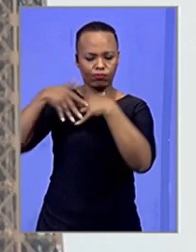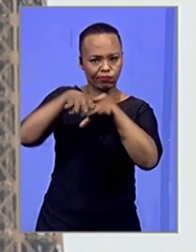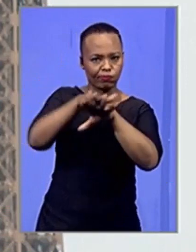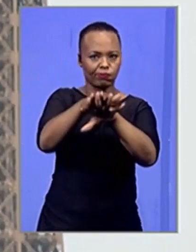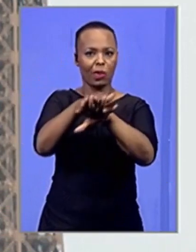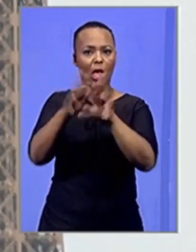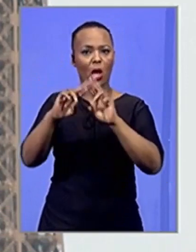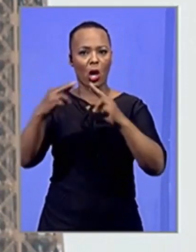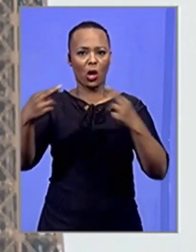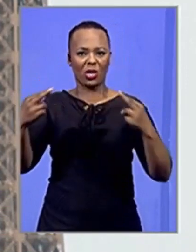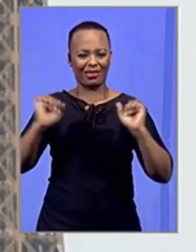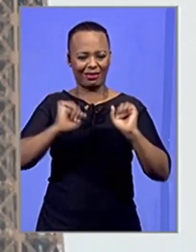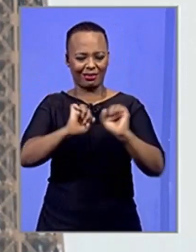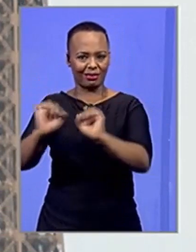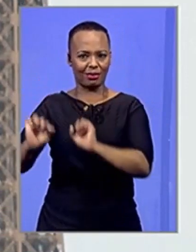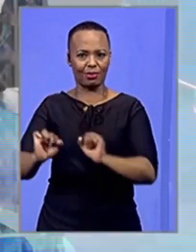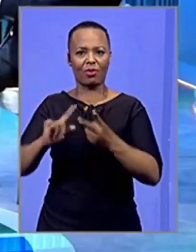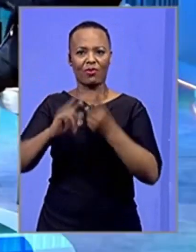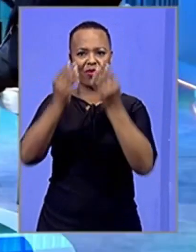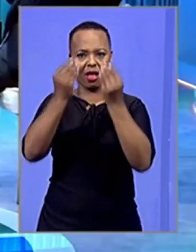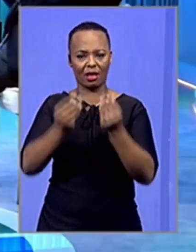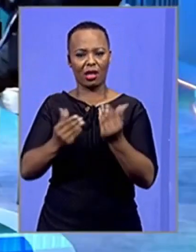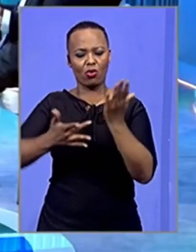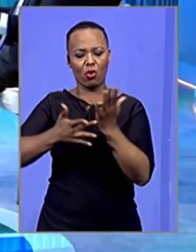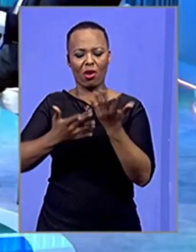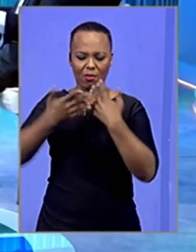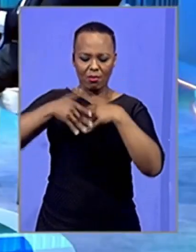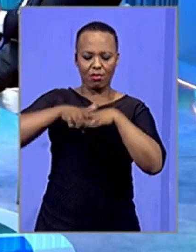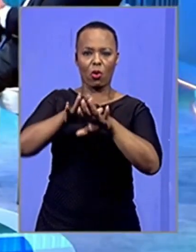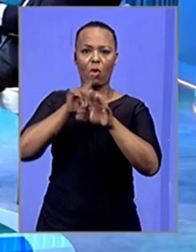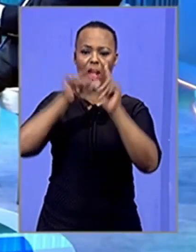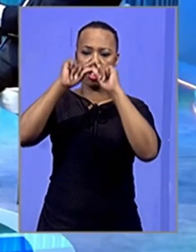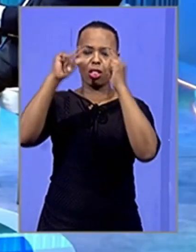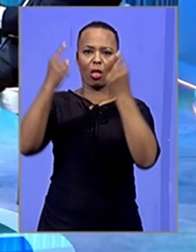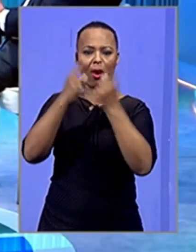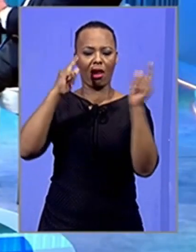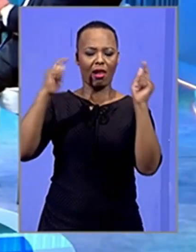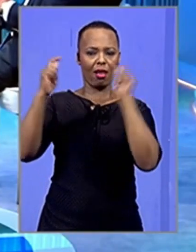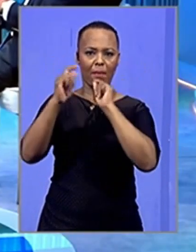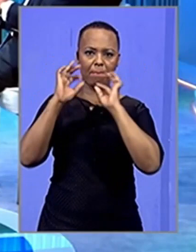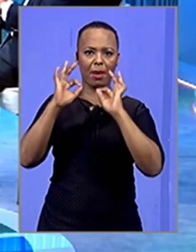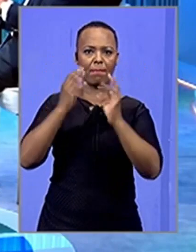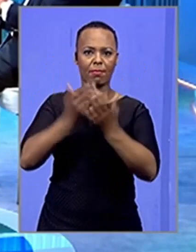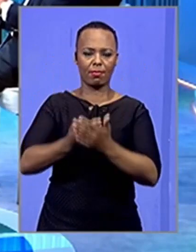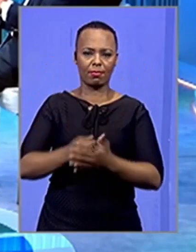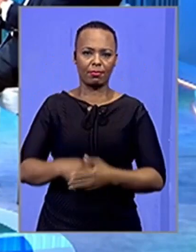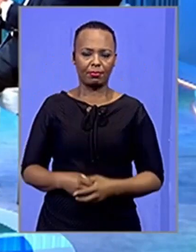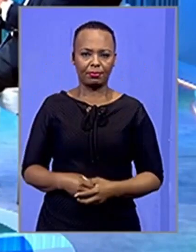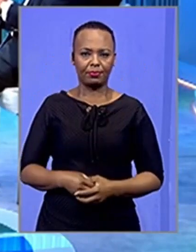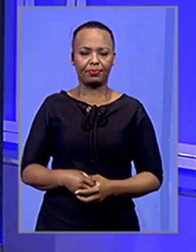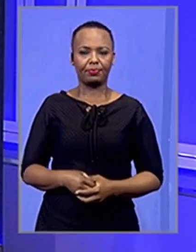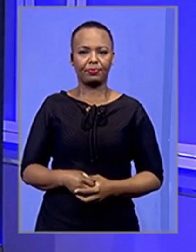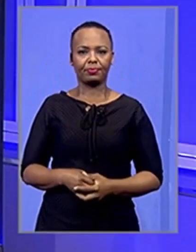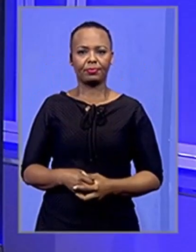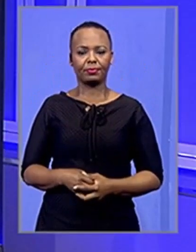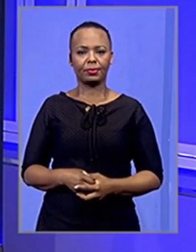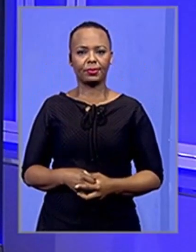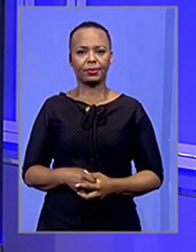the resources, financial and technological, to allow for a global reduction of emissions.